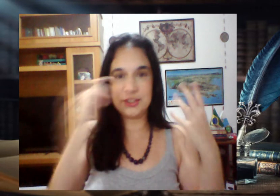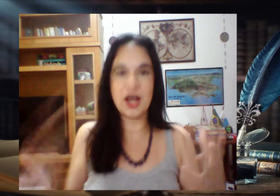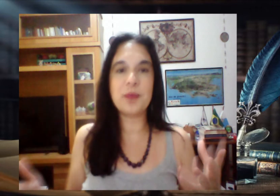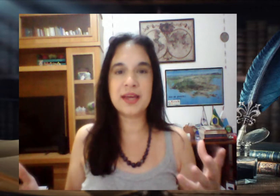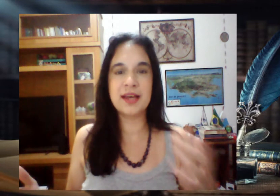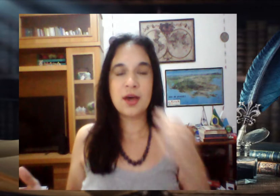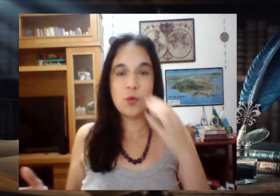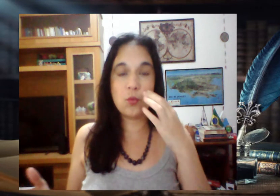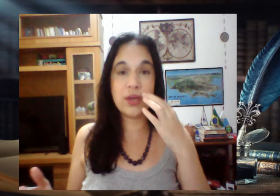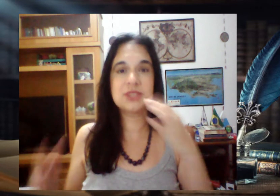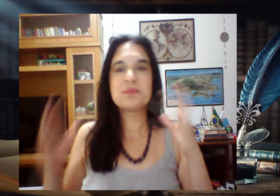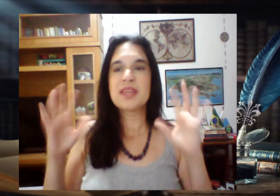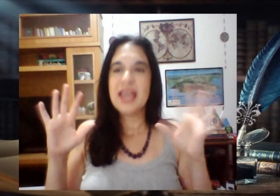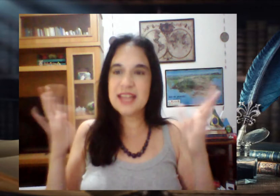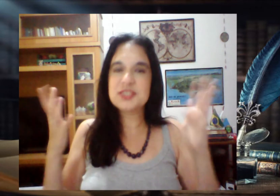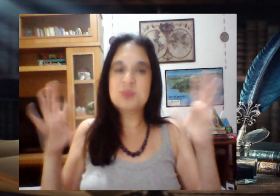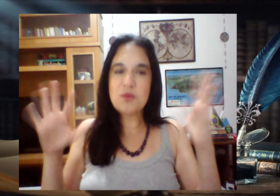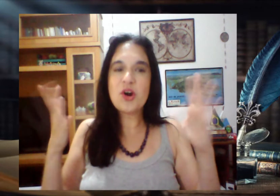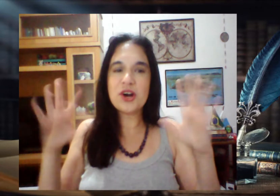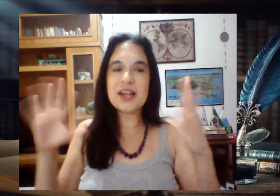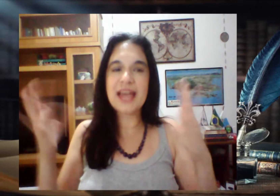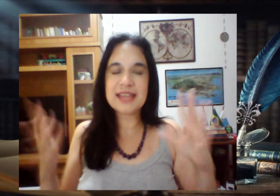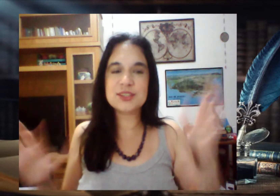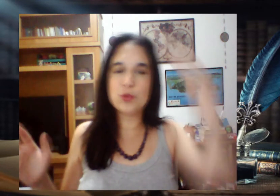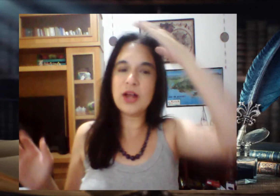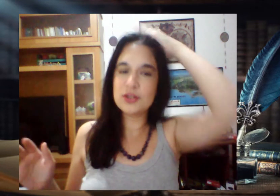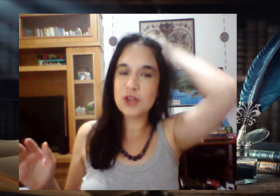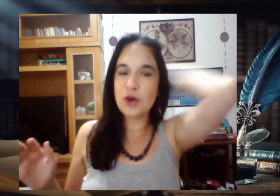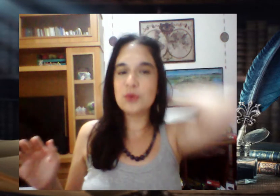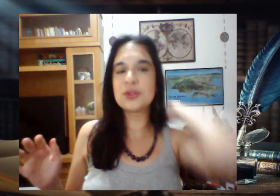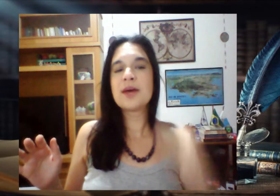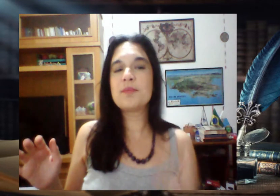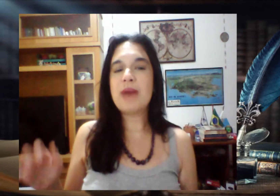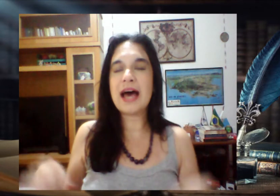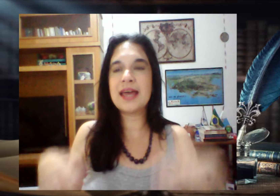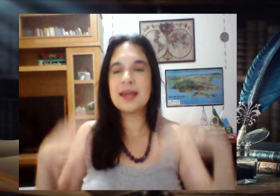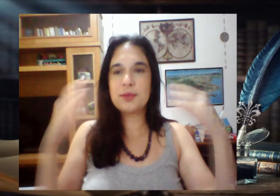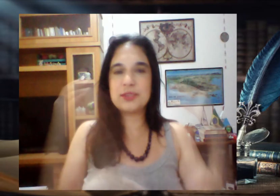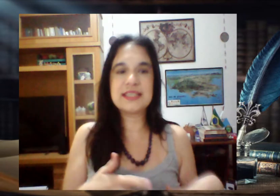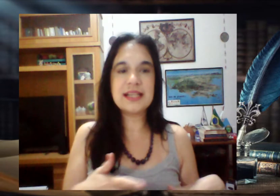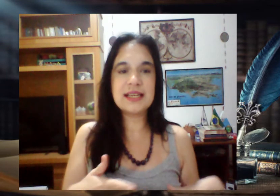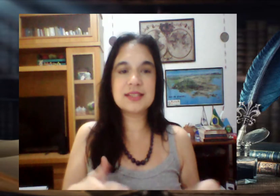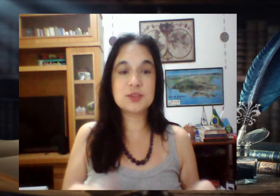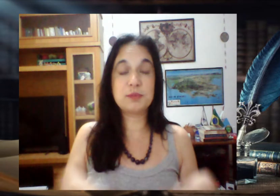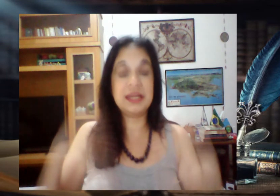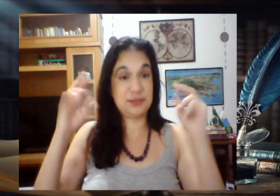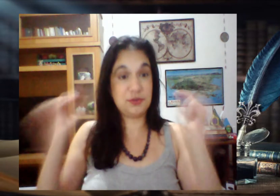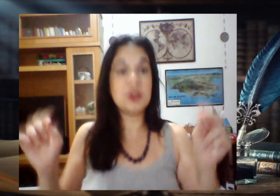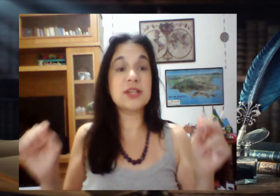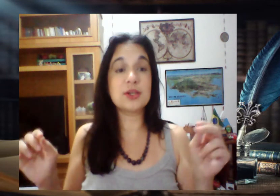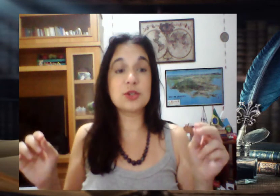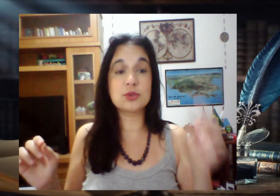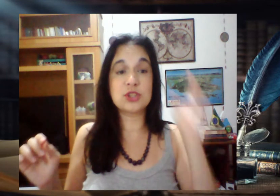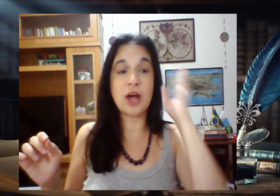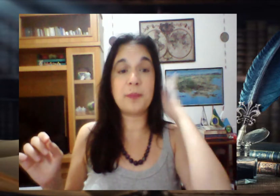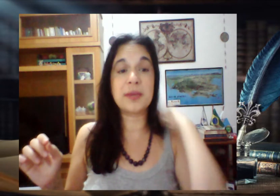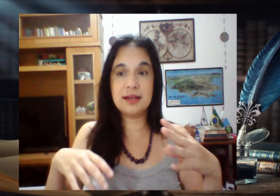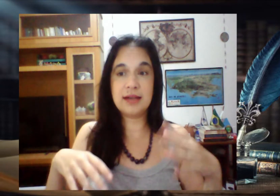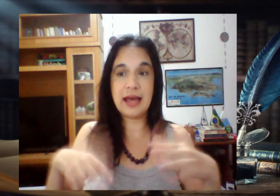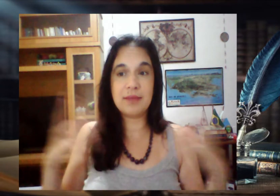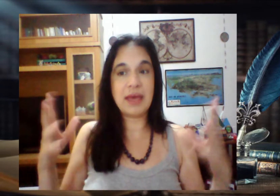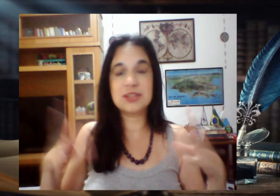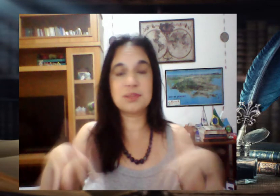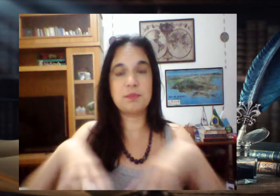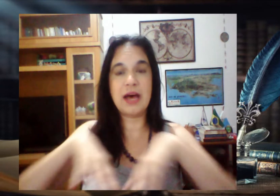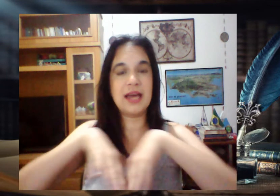a topic which it's more or less well known by Brazilians, but it's a very little known topic,